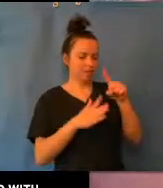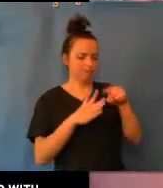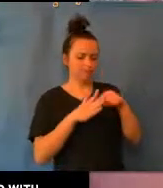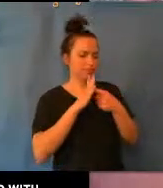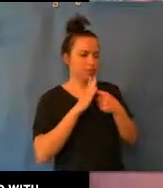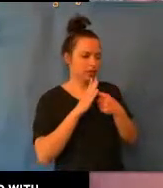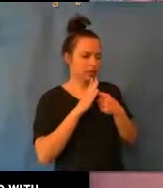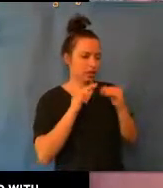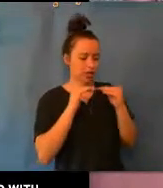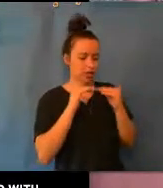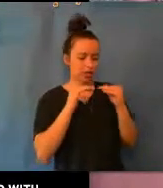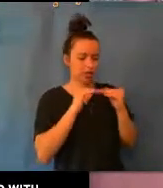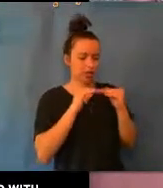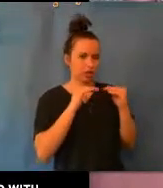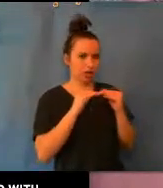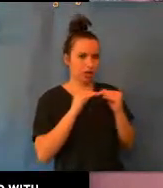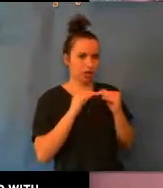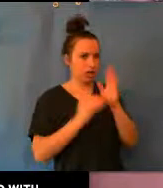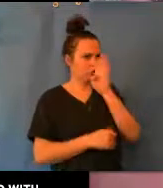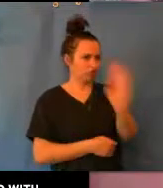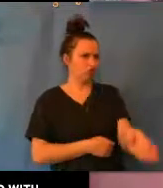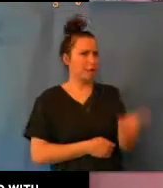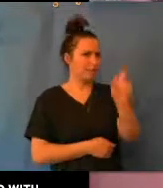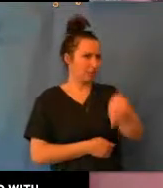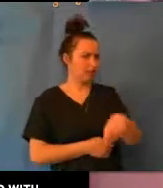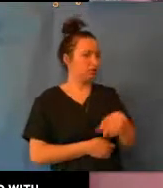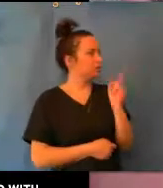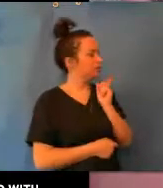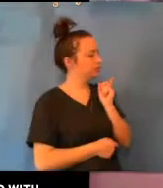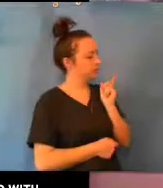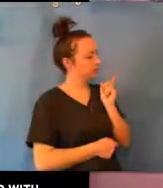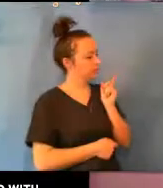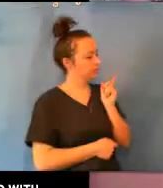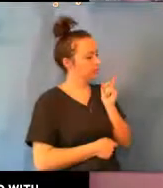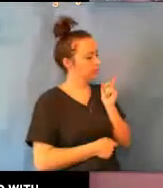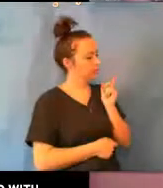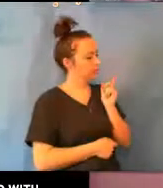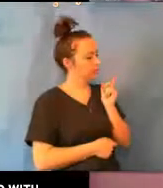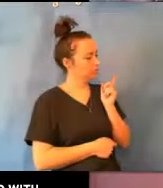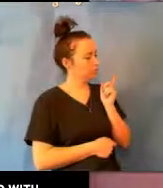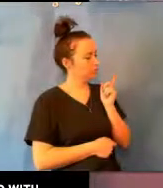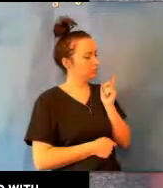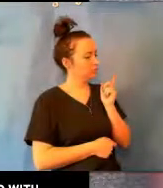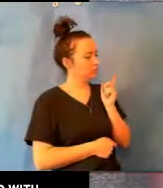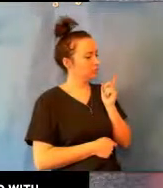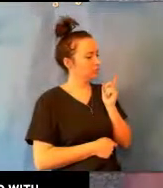touching and in a straight line, or as straight of a line as we can get.